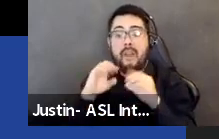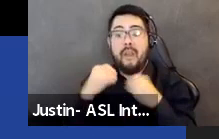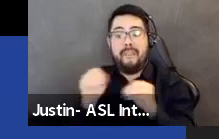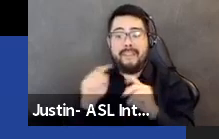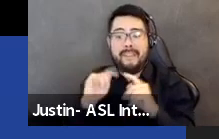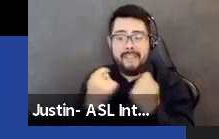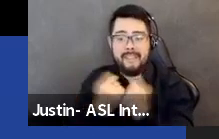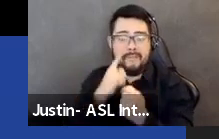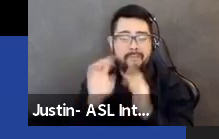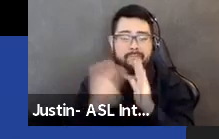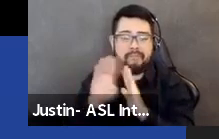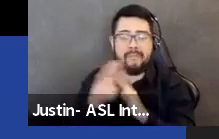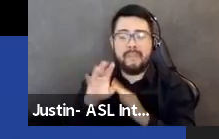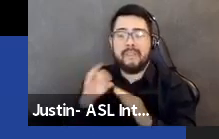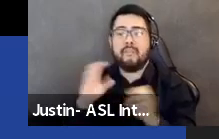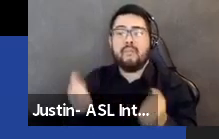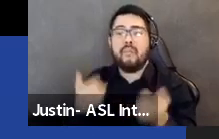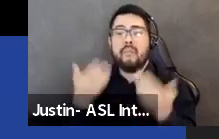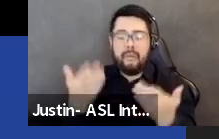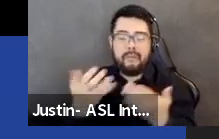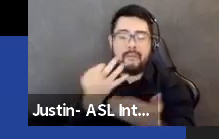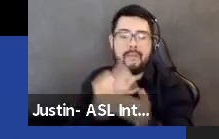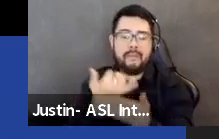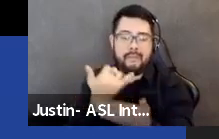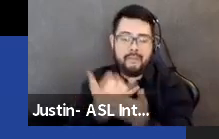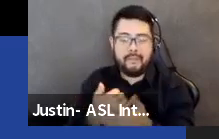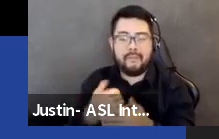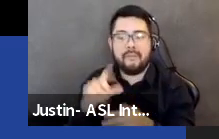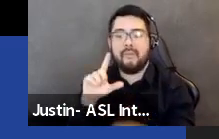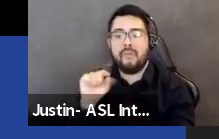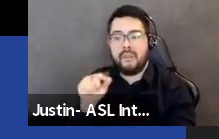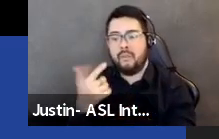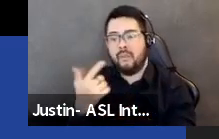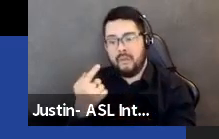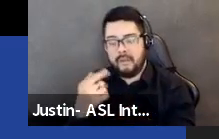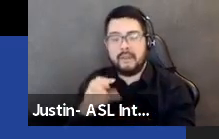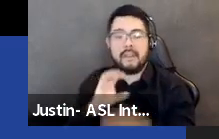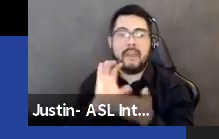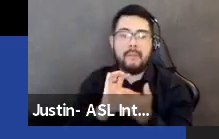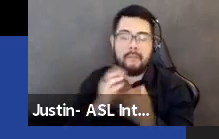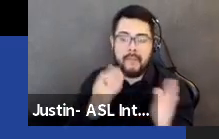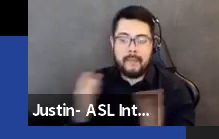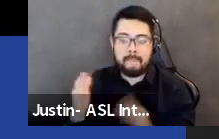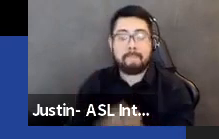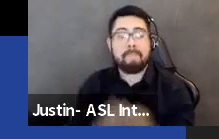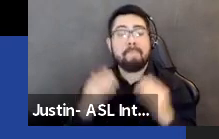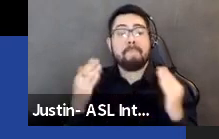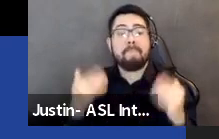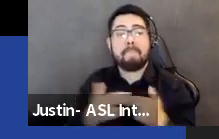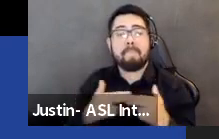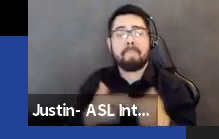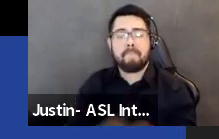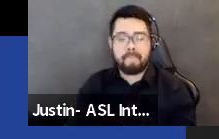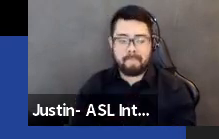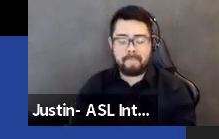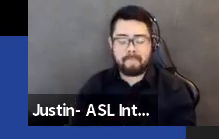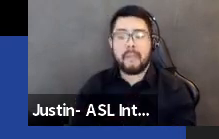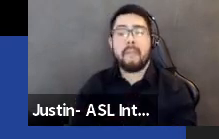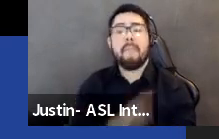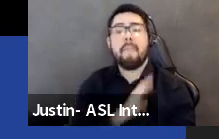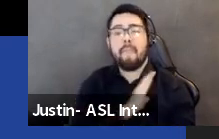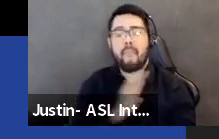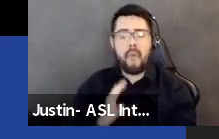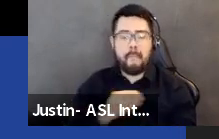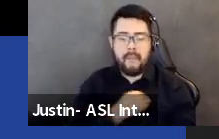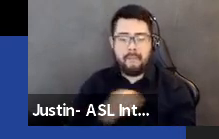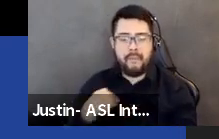proposed fy 21 capital plan next slide please thank you members of the board you